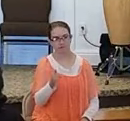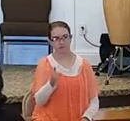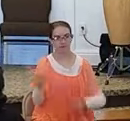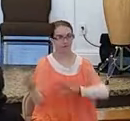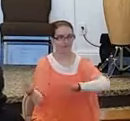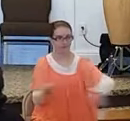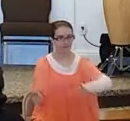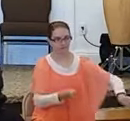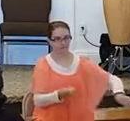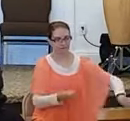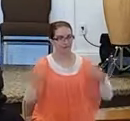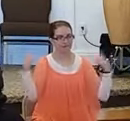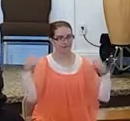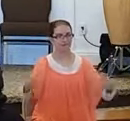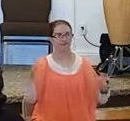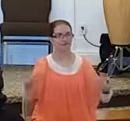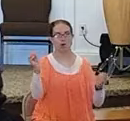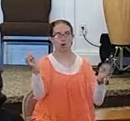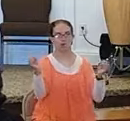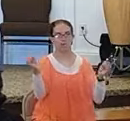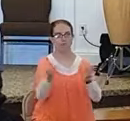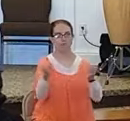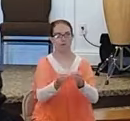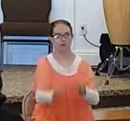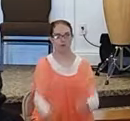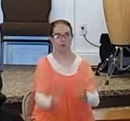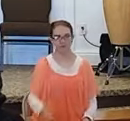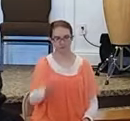Go and sin no more.